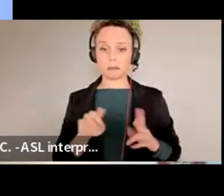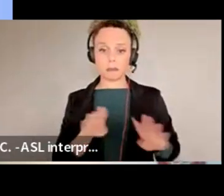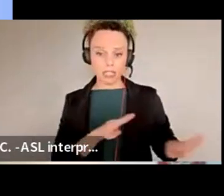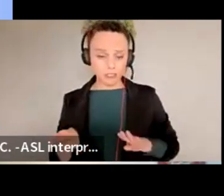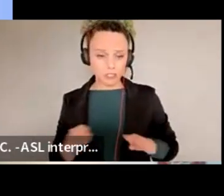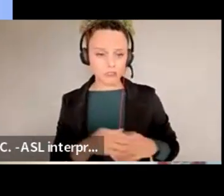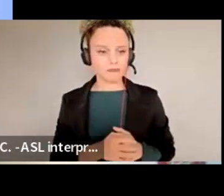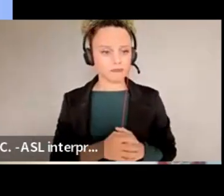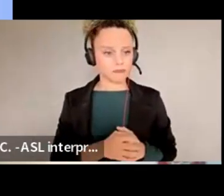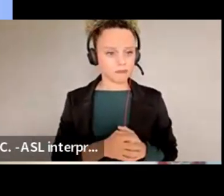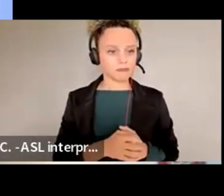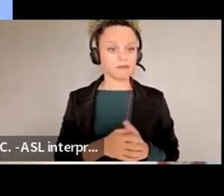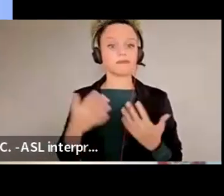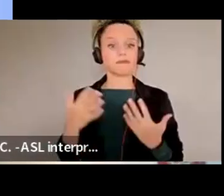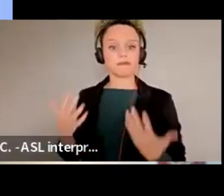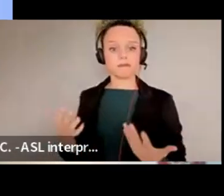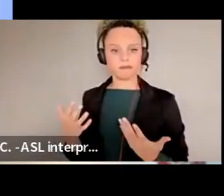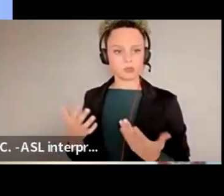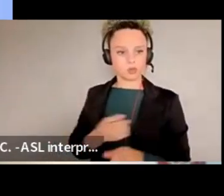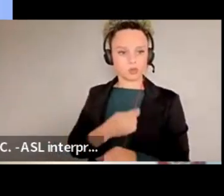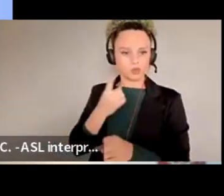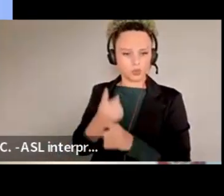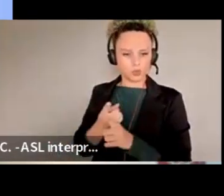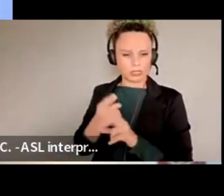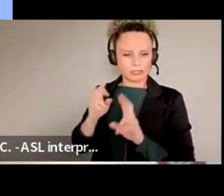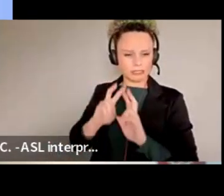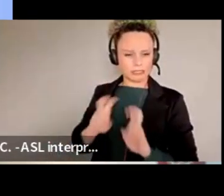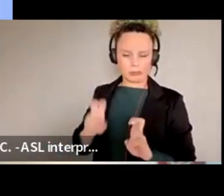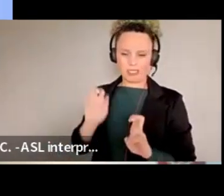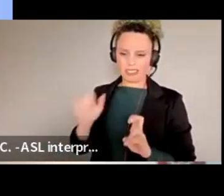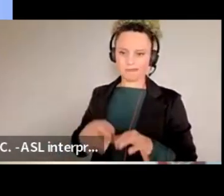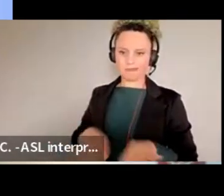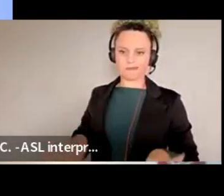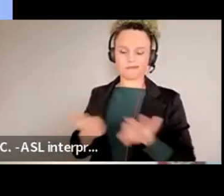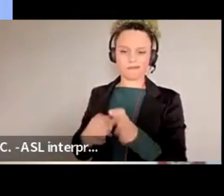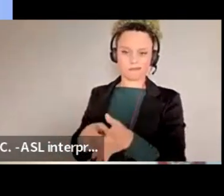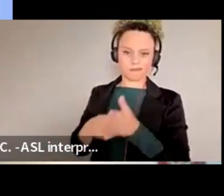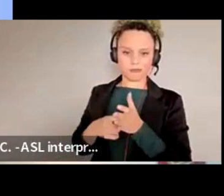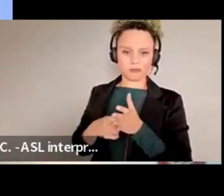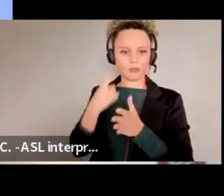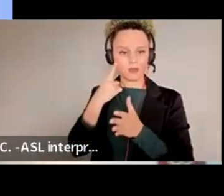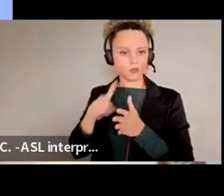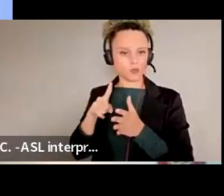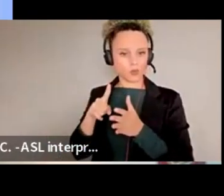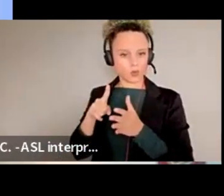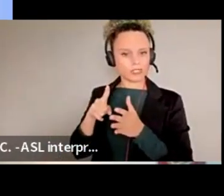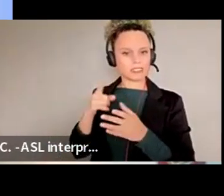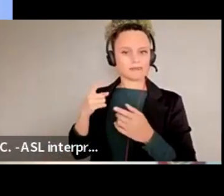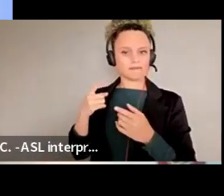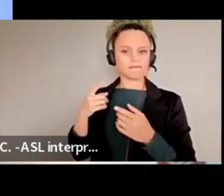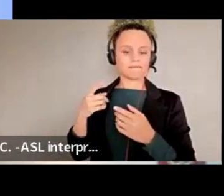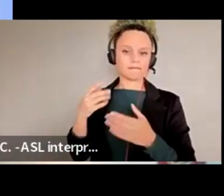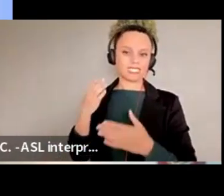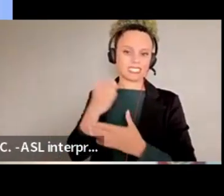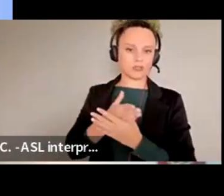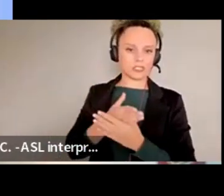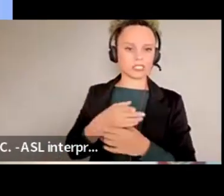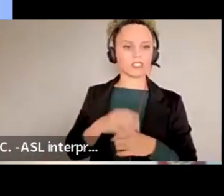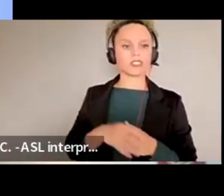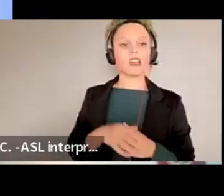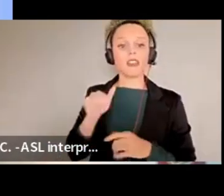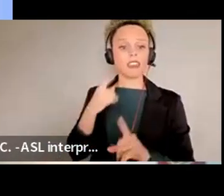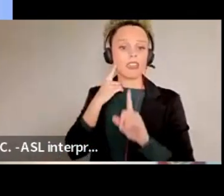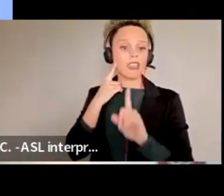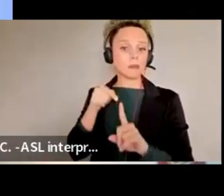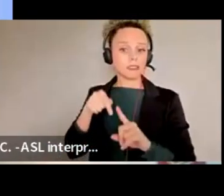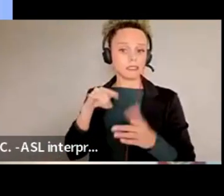medical, sensorial, or behavioral. Consequently, a correct assessment is necessary in order to program